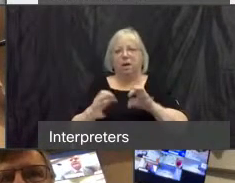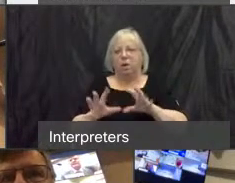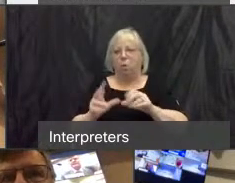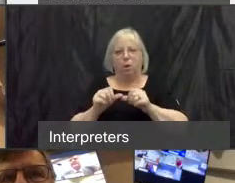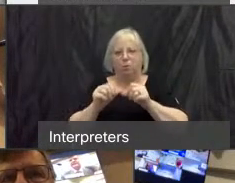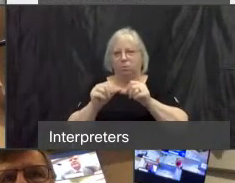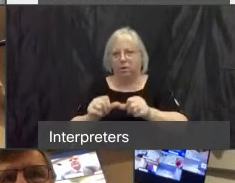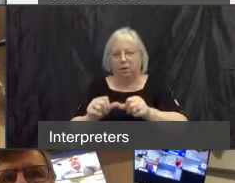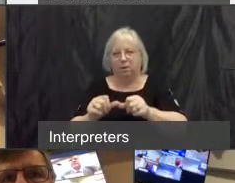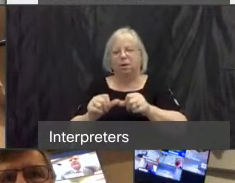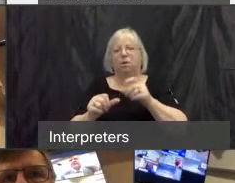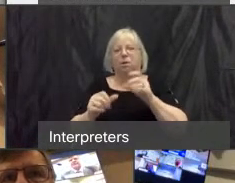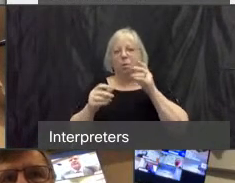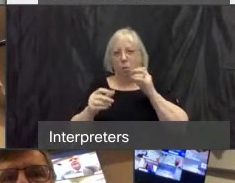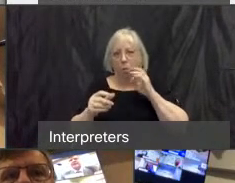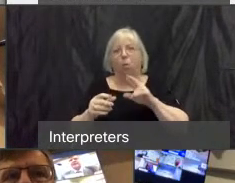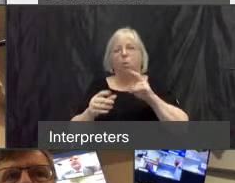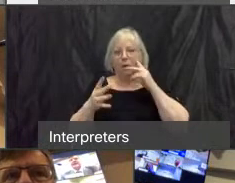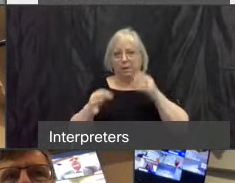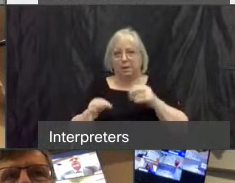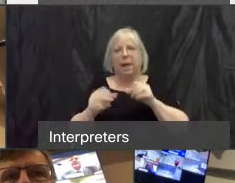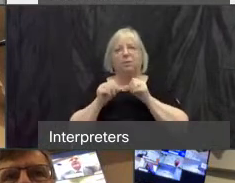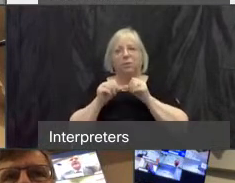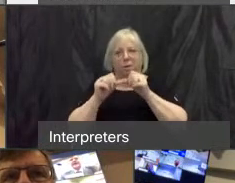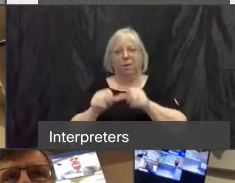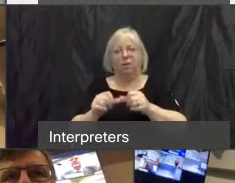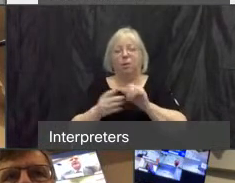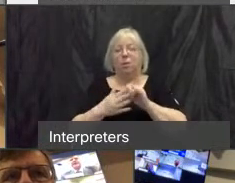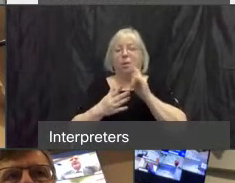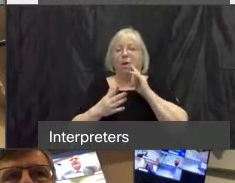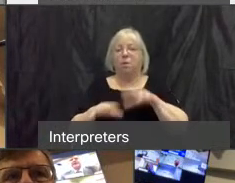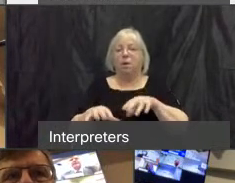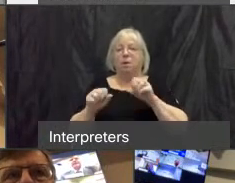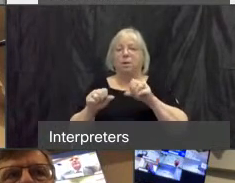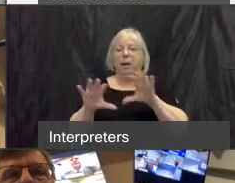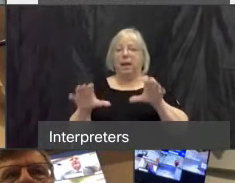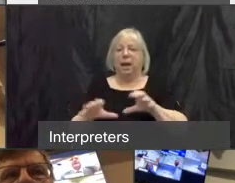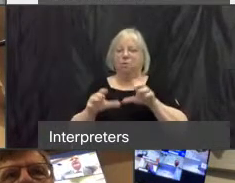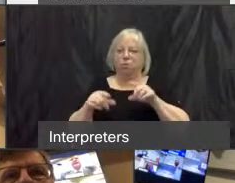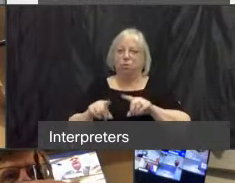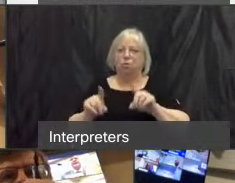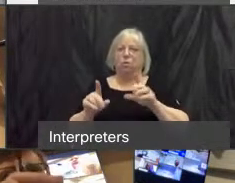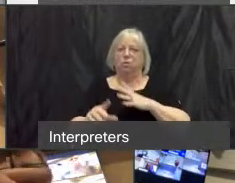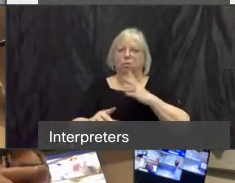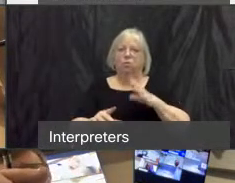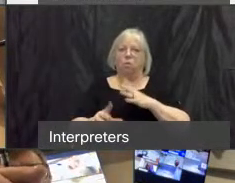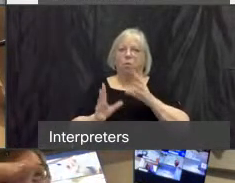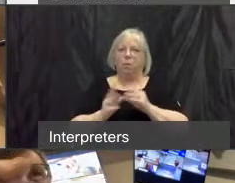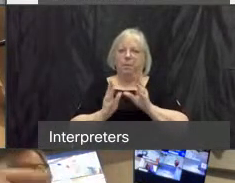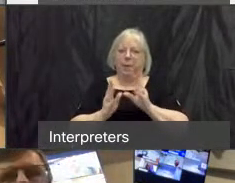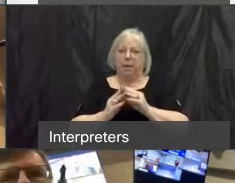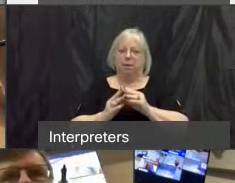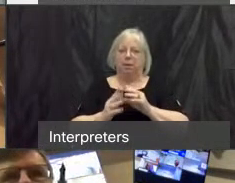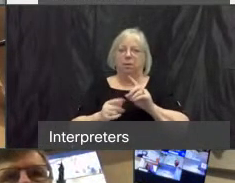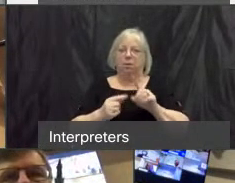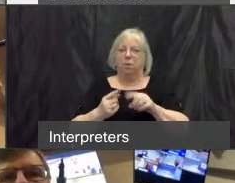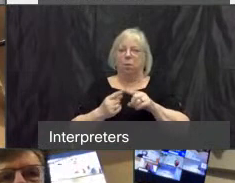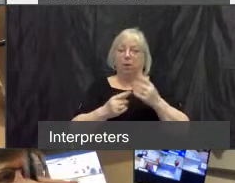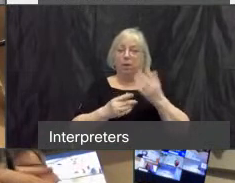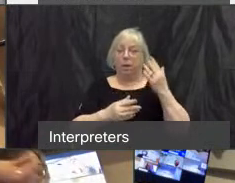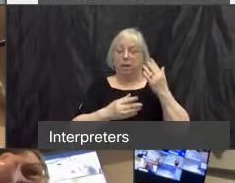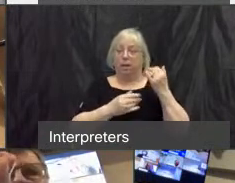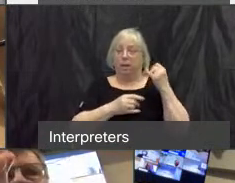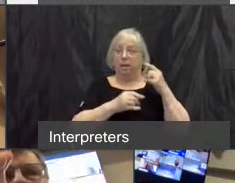it to continue. That would take action at a formal meeting. When the last one was put